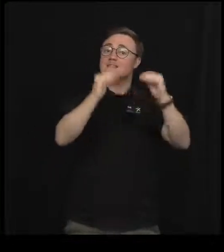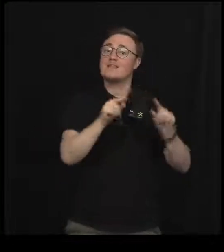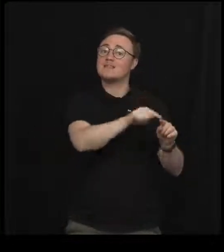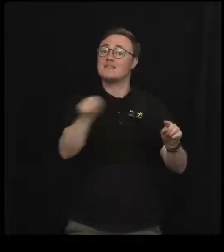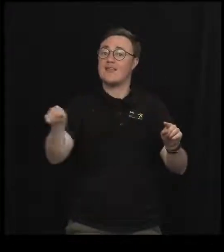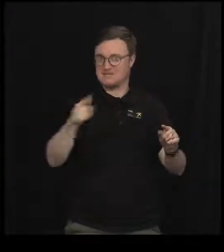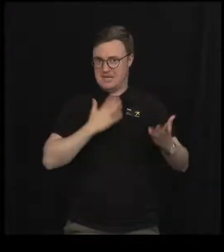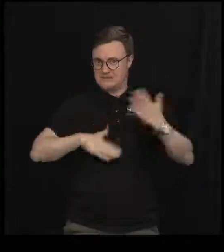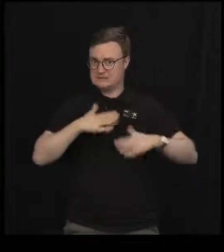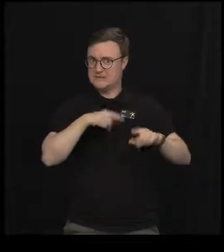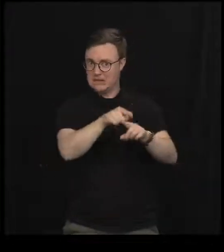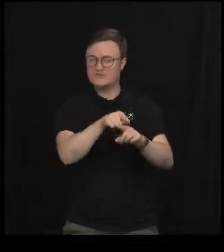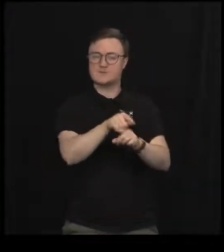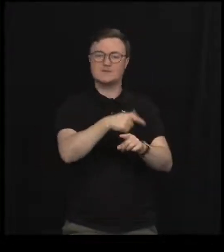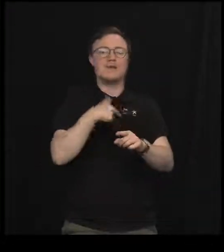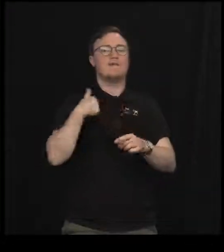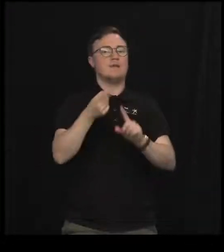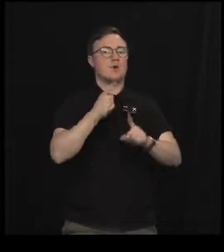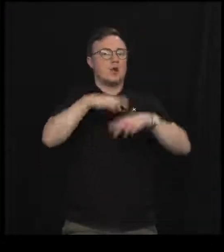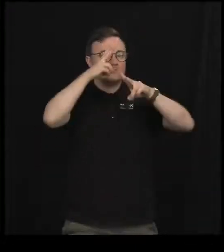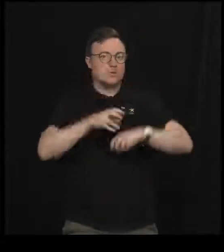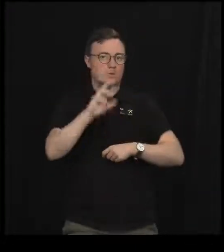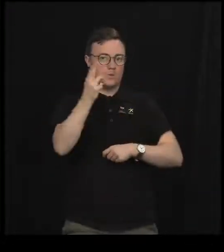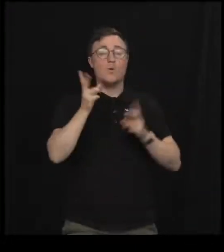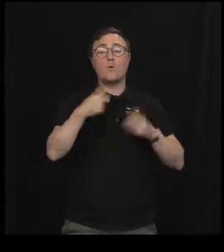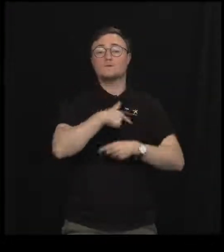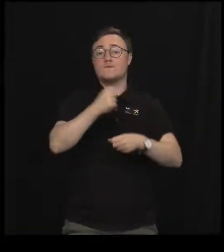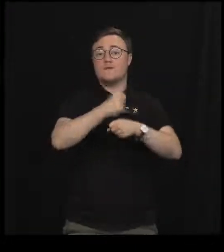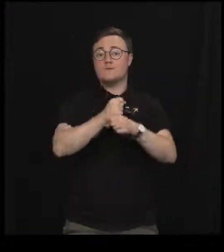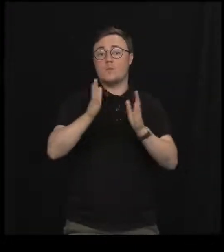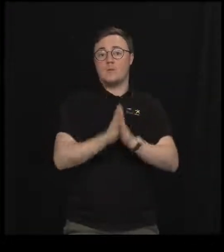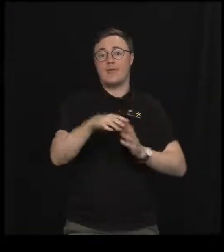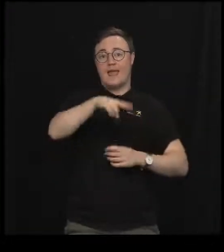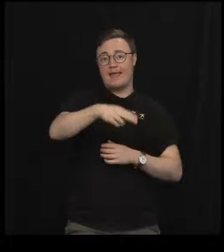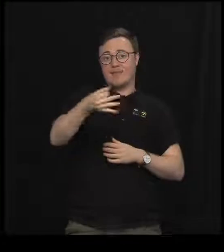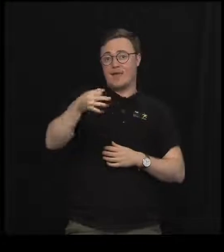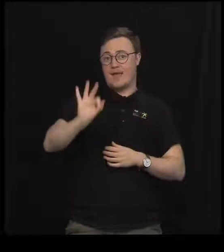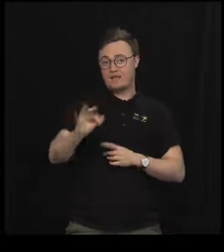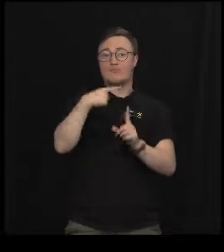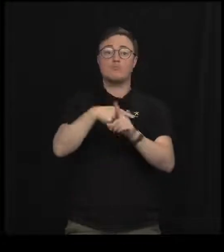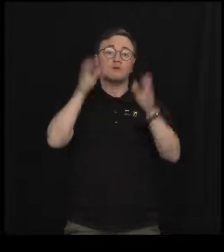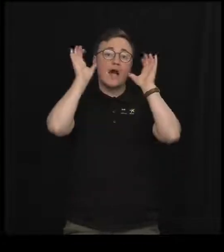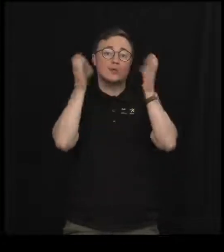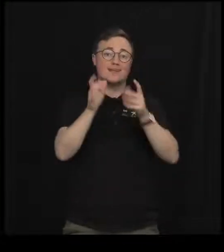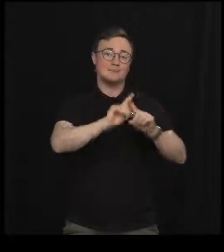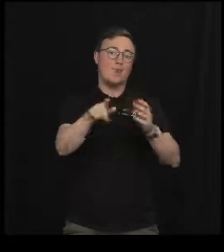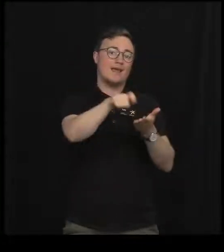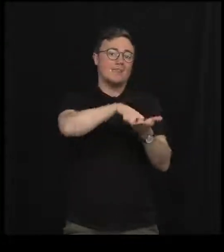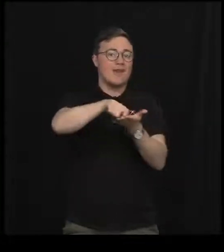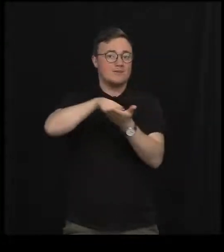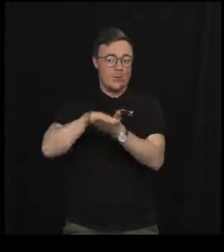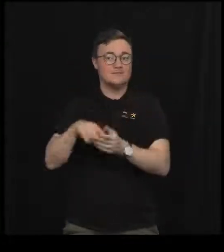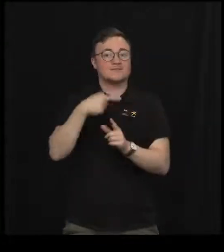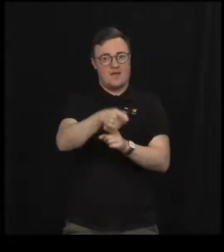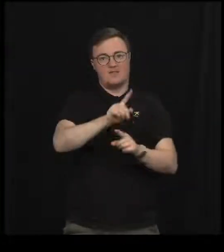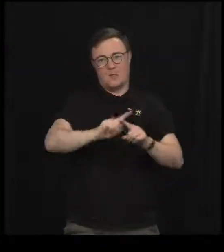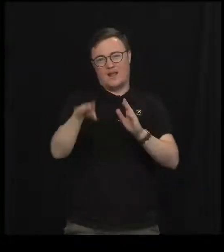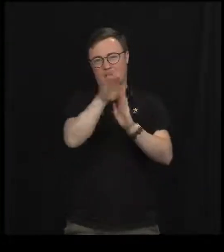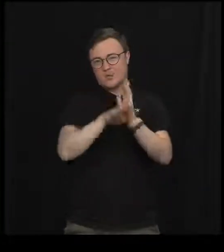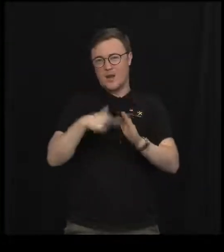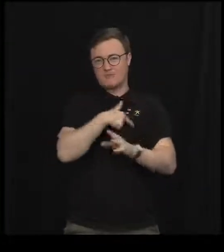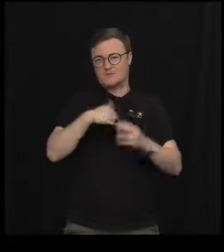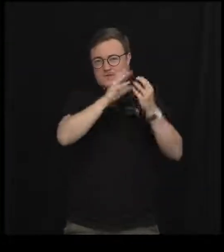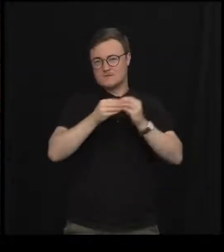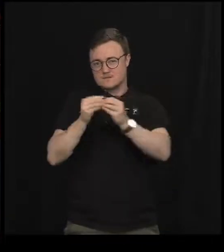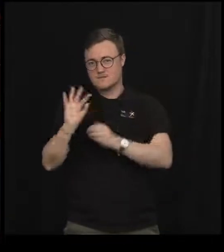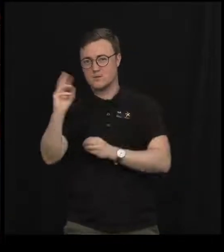specifically designed for children with autism and learning disability, and they're proving incredibly successful. And